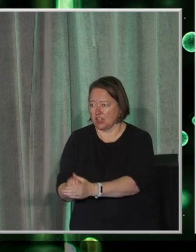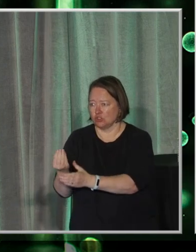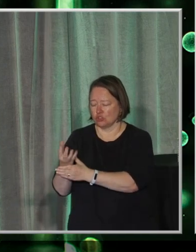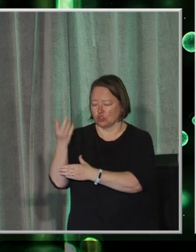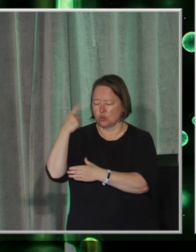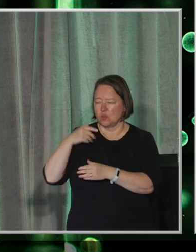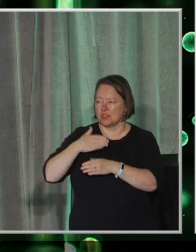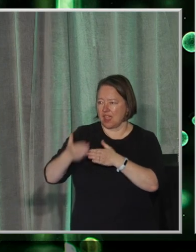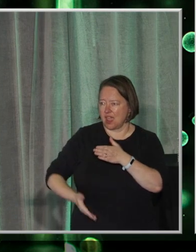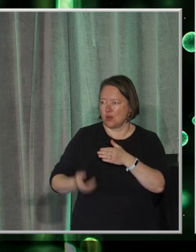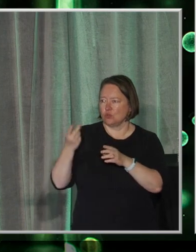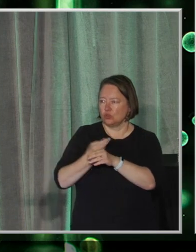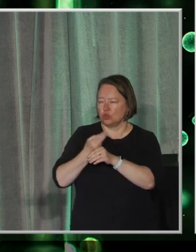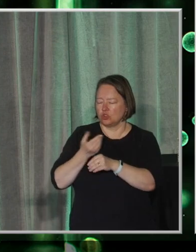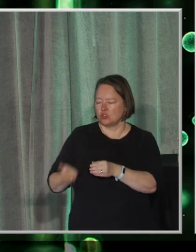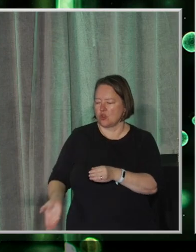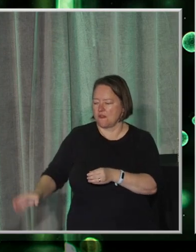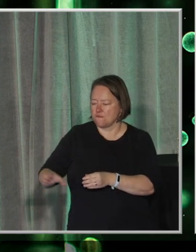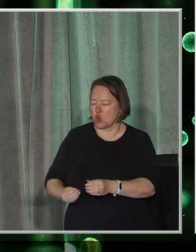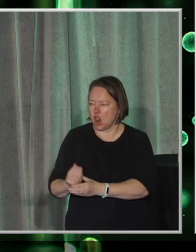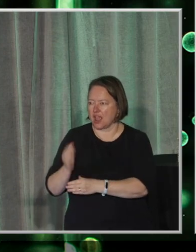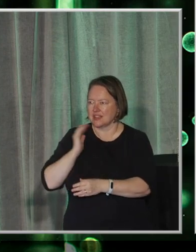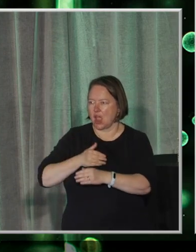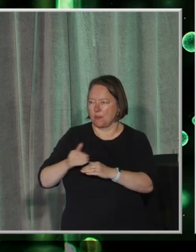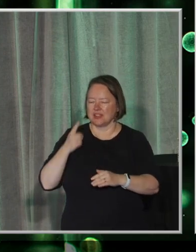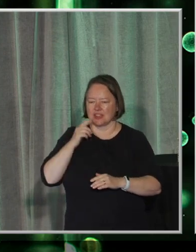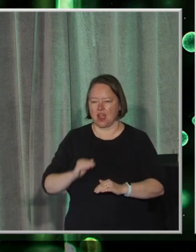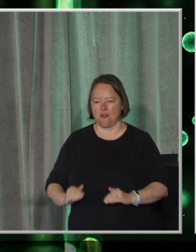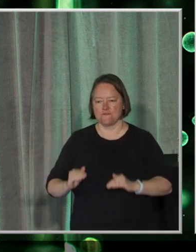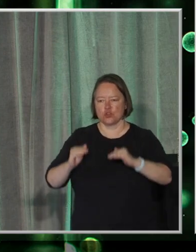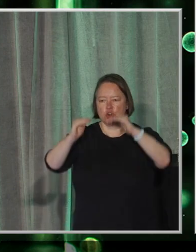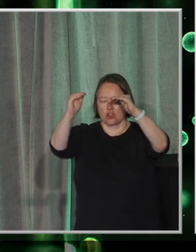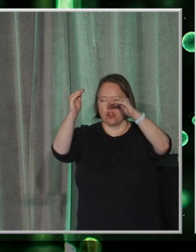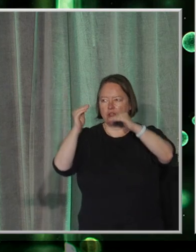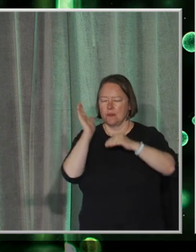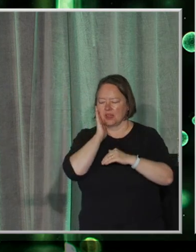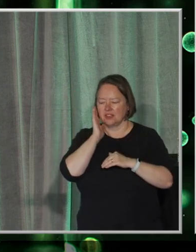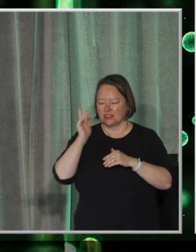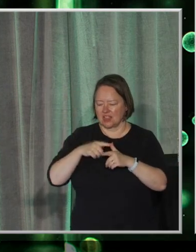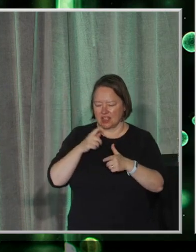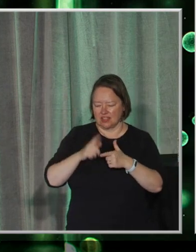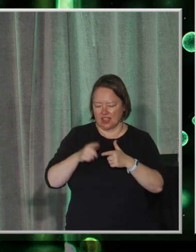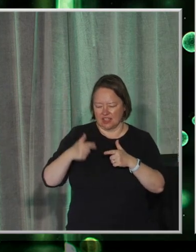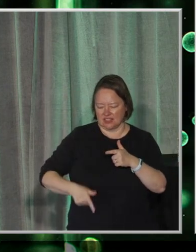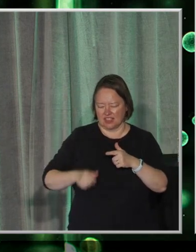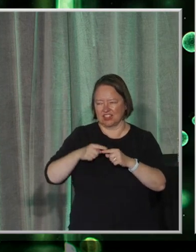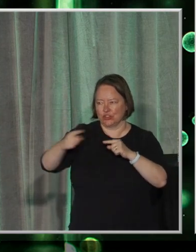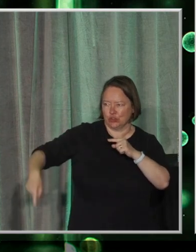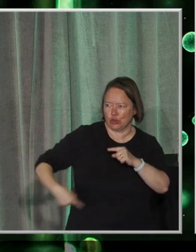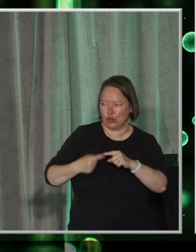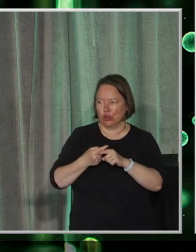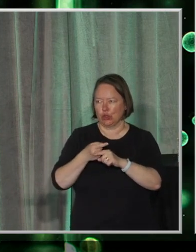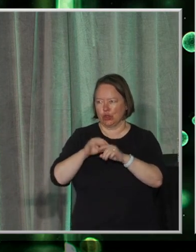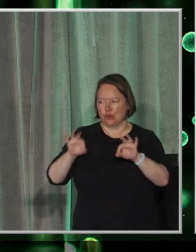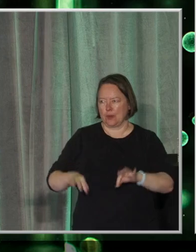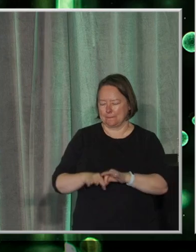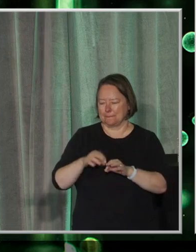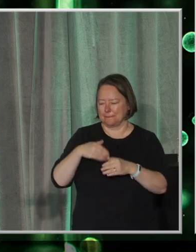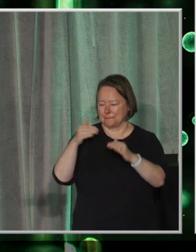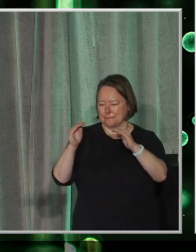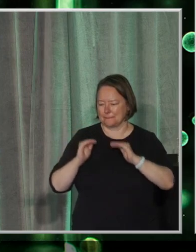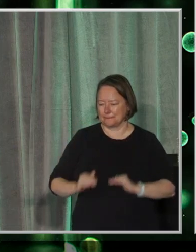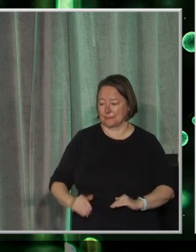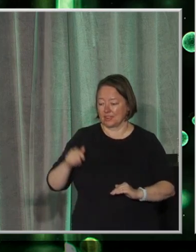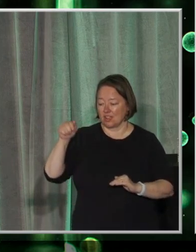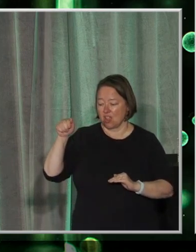to fertilize our plants within our vertical beds, hence maintaining a circular framework. Next. So